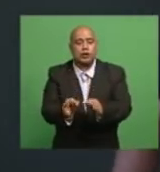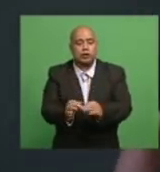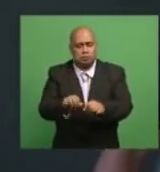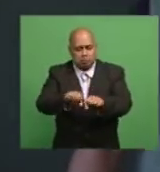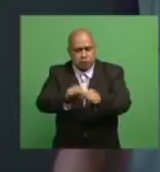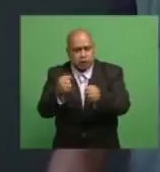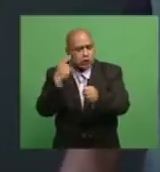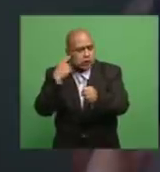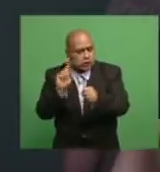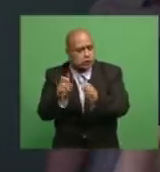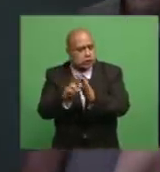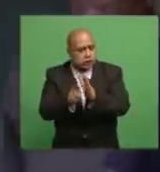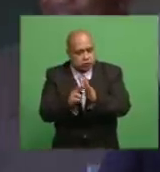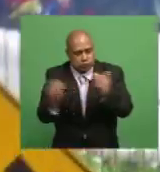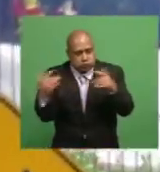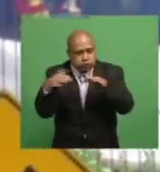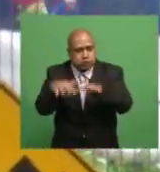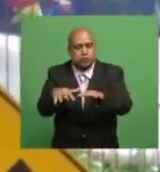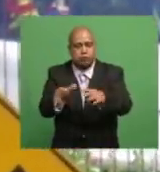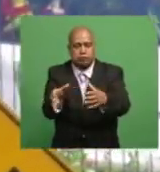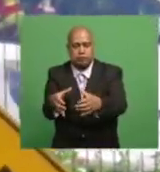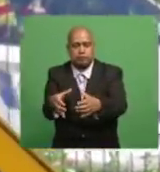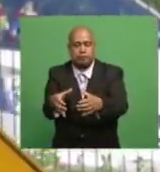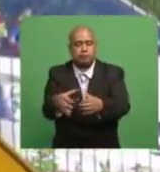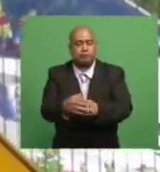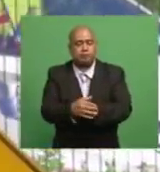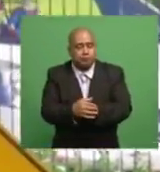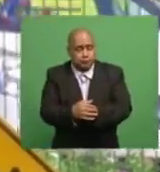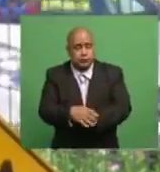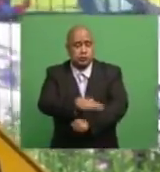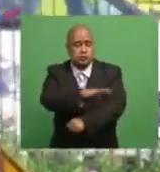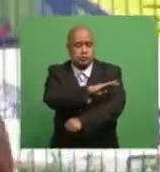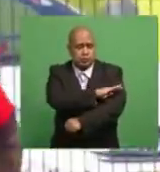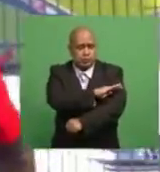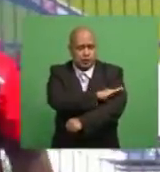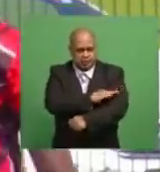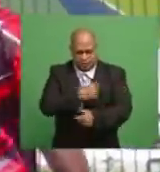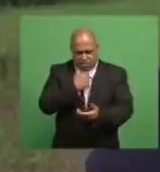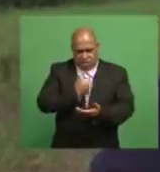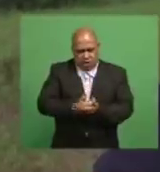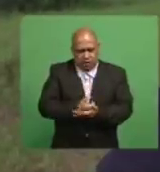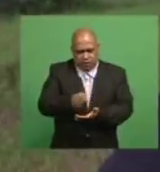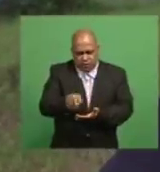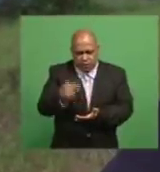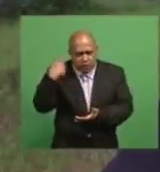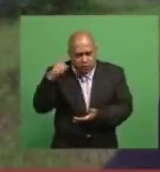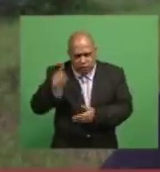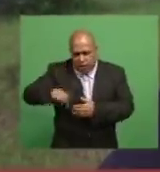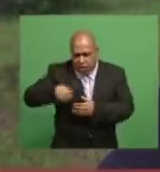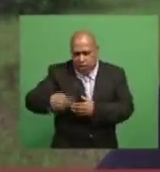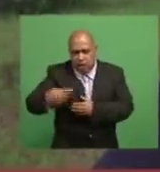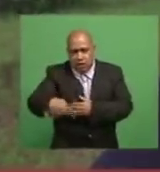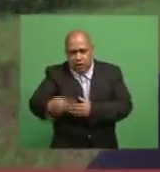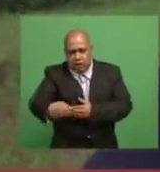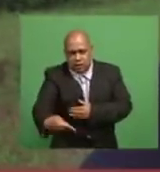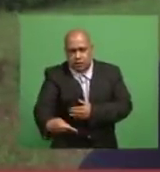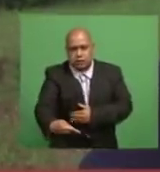Minister clearly flabbergasted at how some Fijians continue to disregard. People still